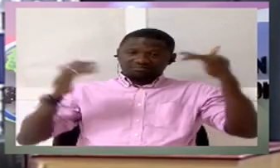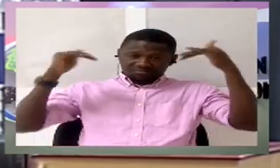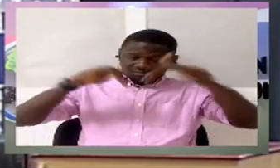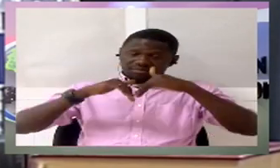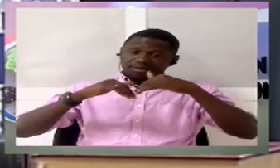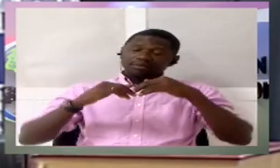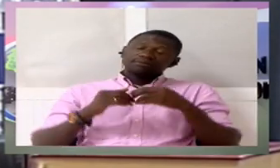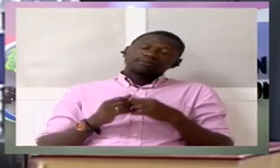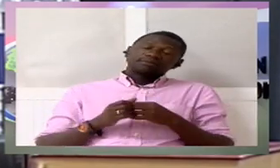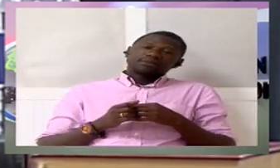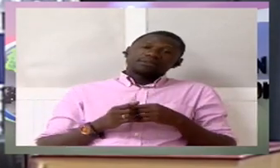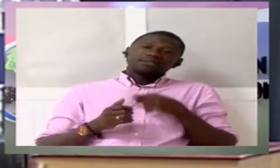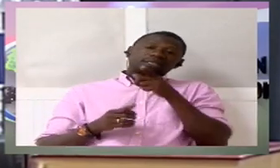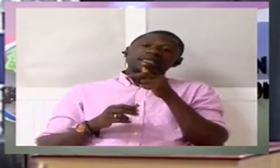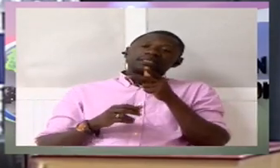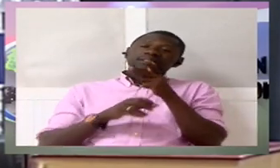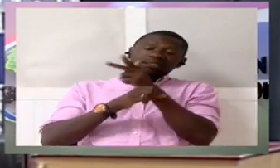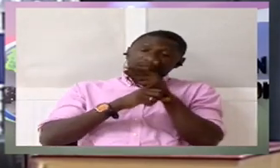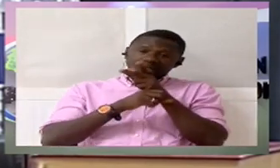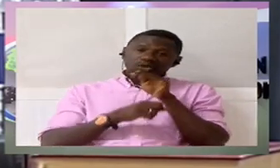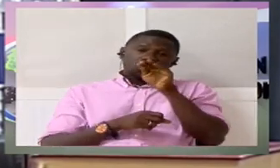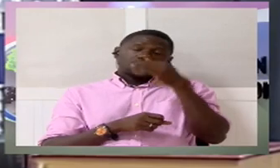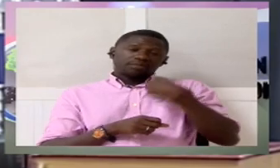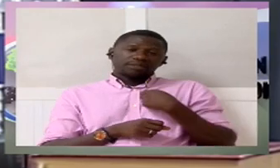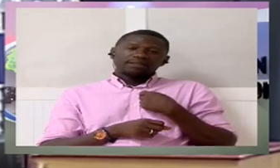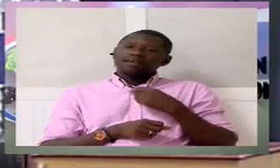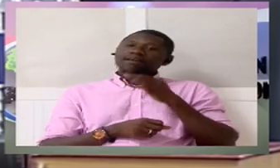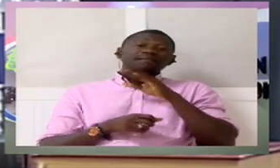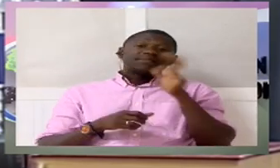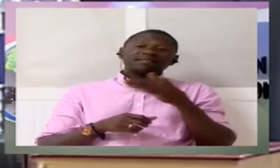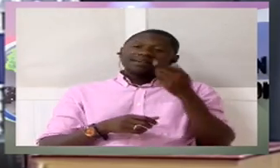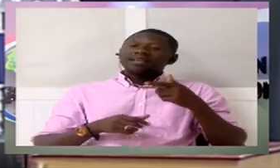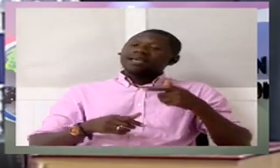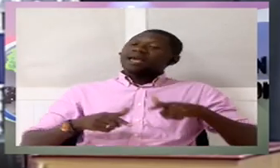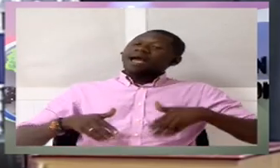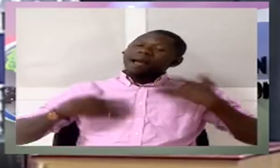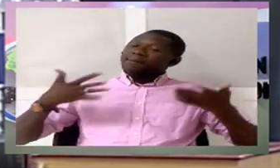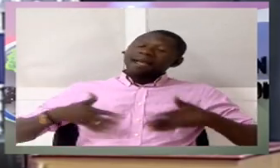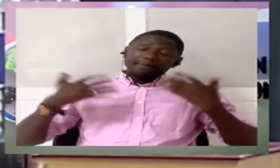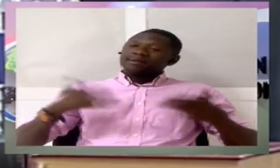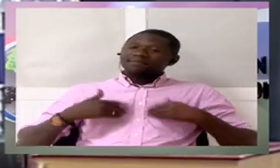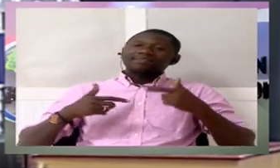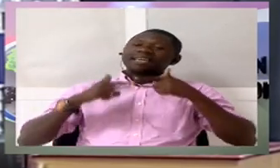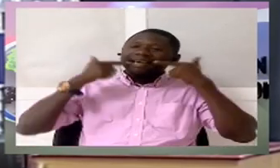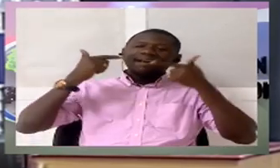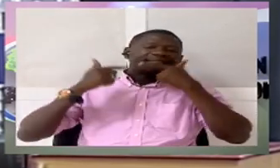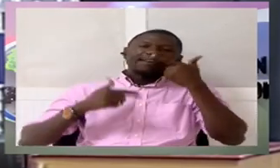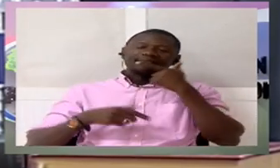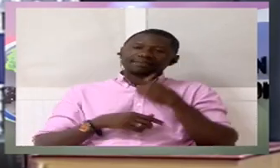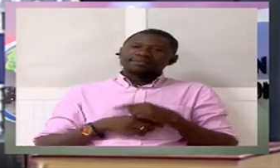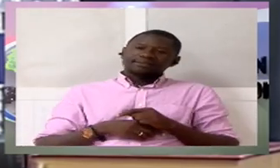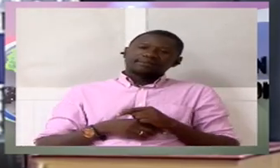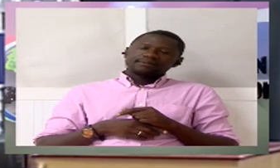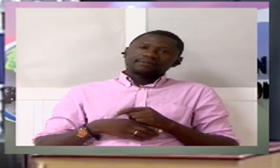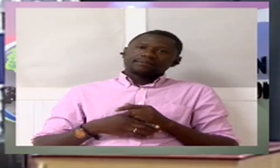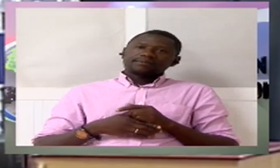day. Sana called me. Abe kontande. She was happy. Abe jelekan. She was laughing. Konye ku fonsi tano